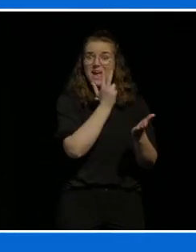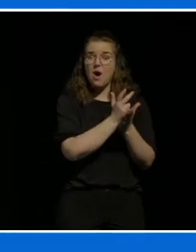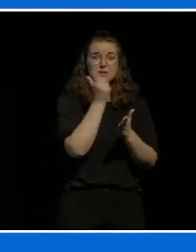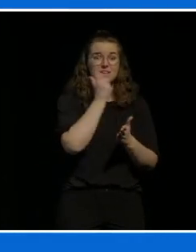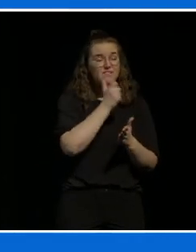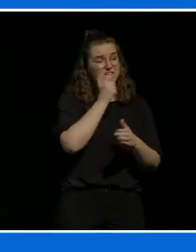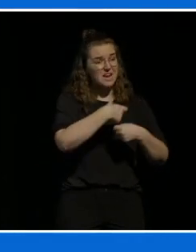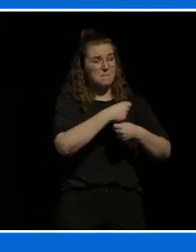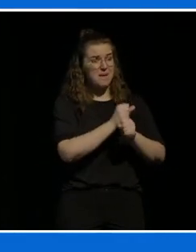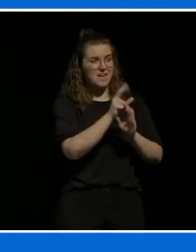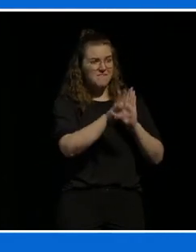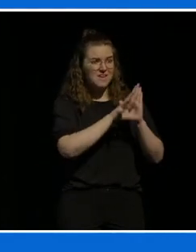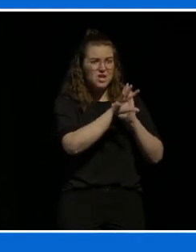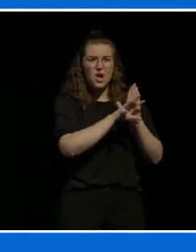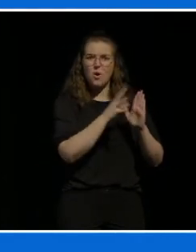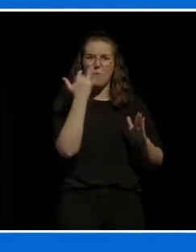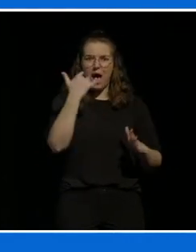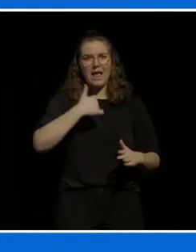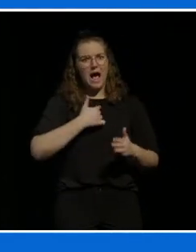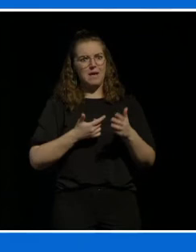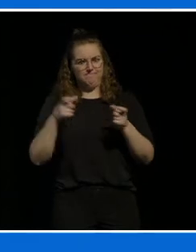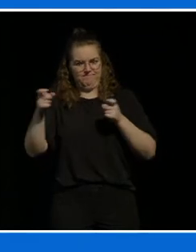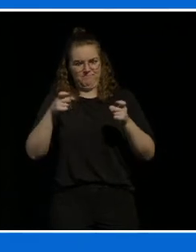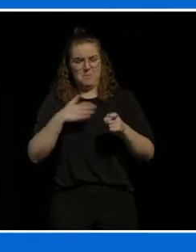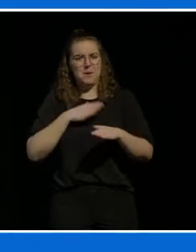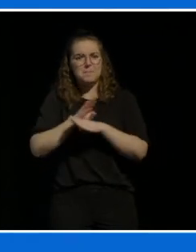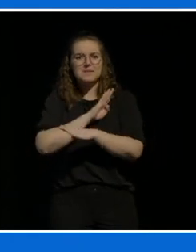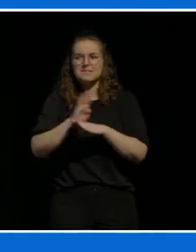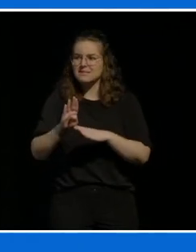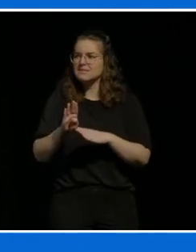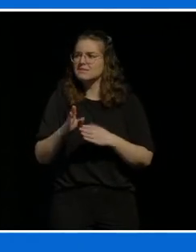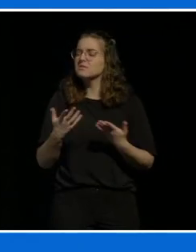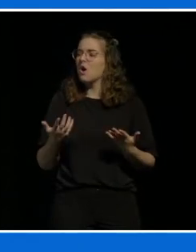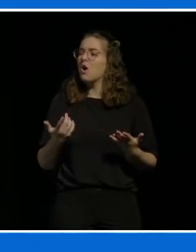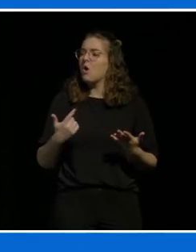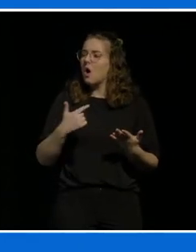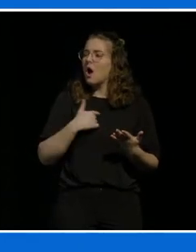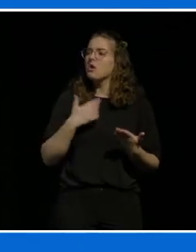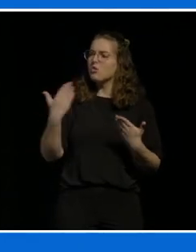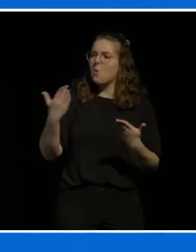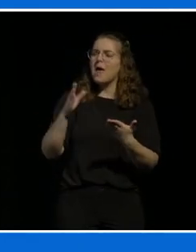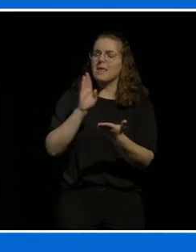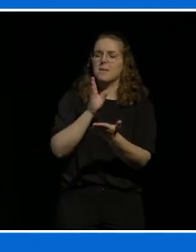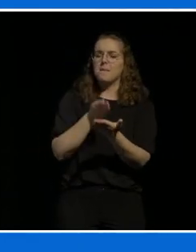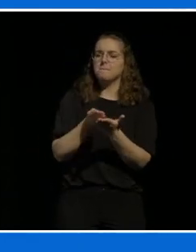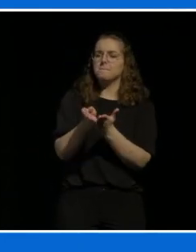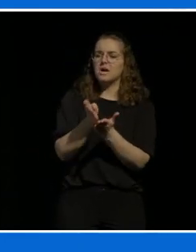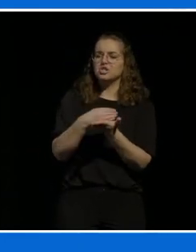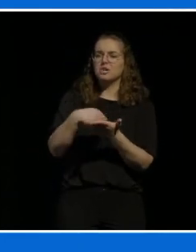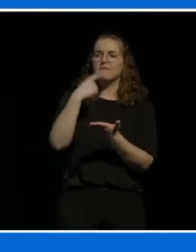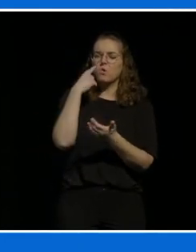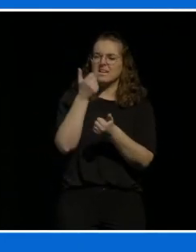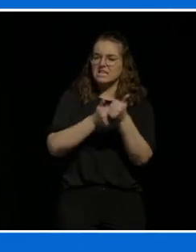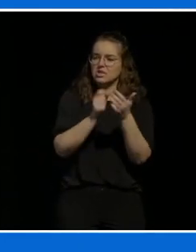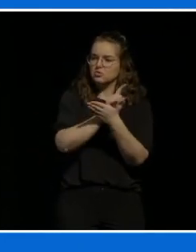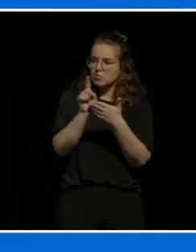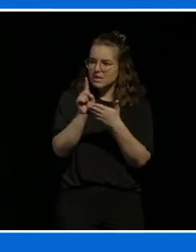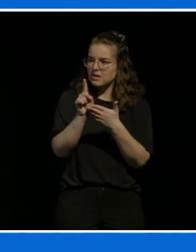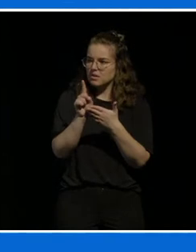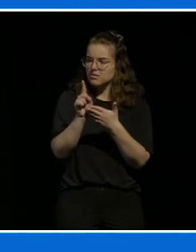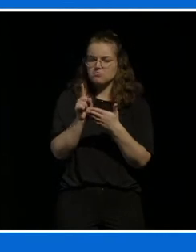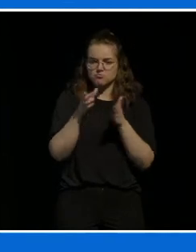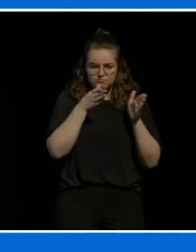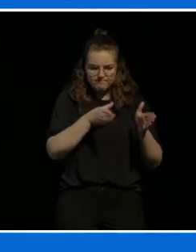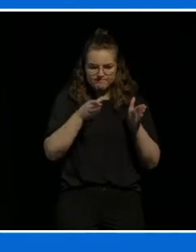run a business. So I would batch your content, find a platform that works, and budget for a significant amount of time each week so that you can create content